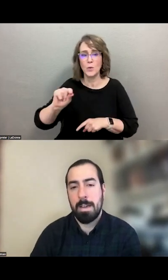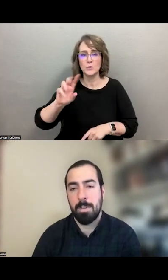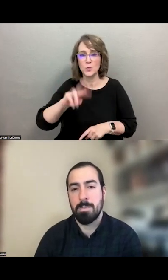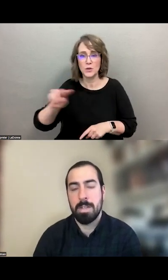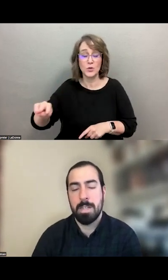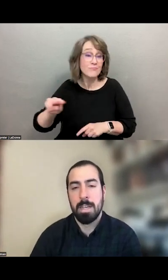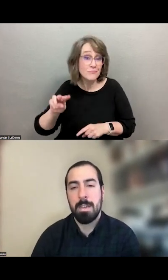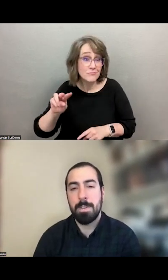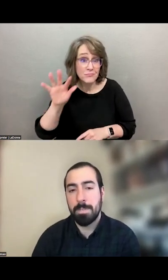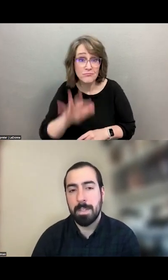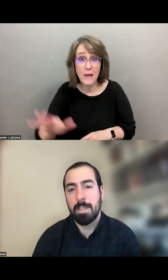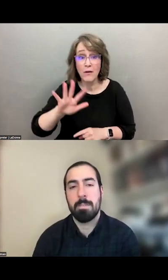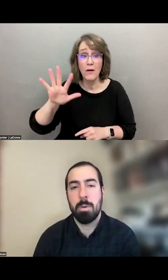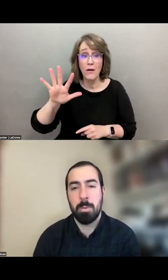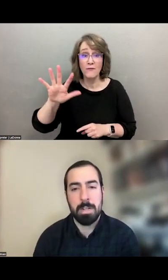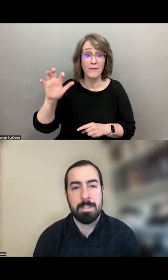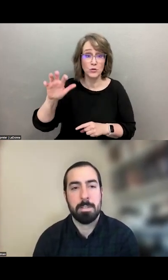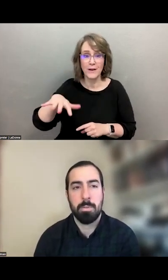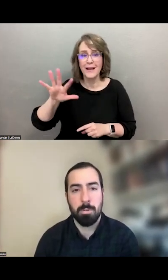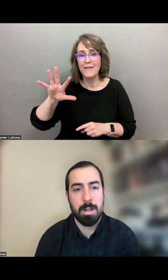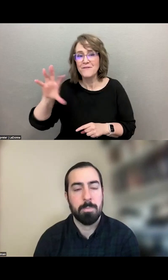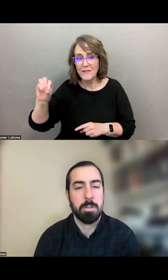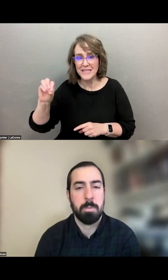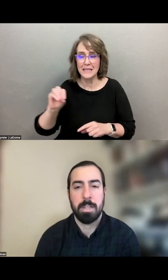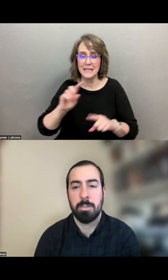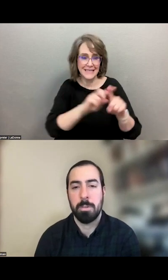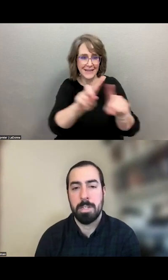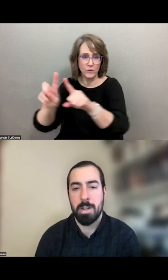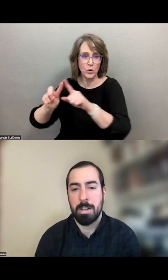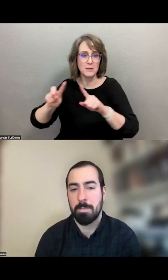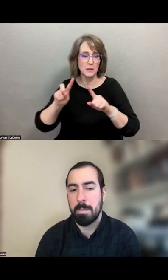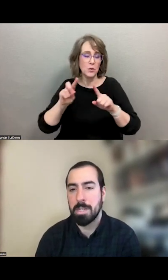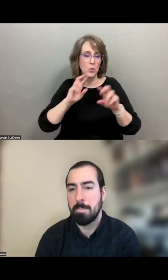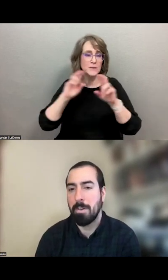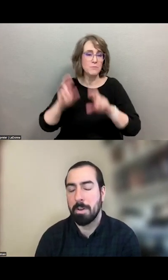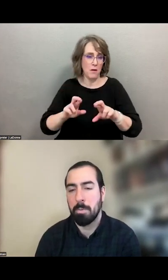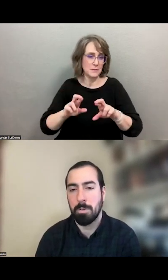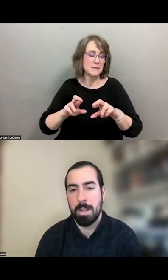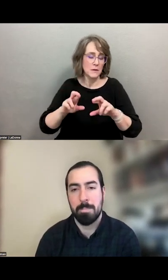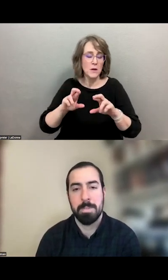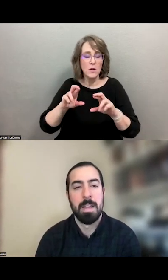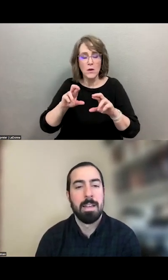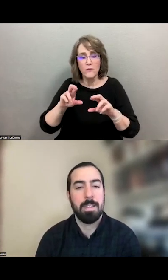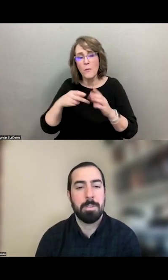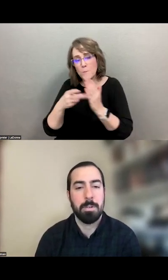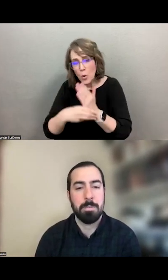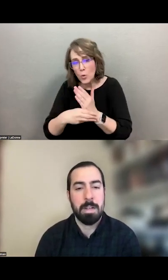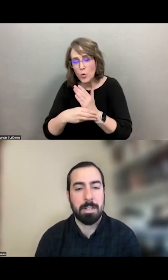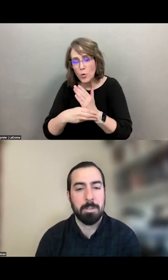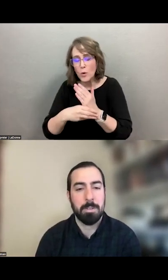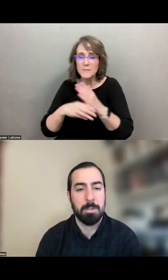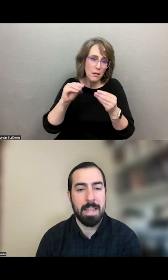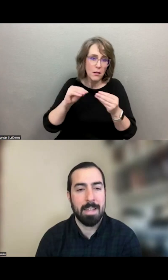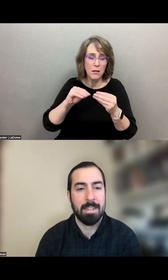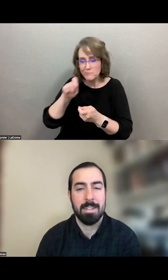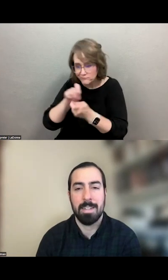over 550 mobile crisis programs responding to it, sharing information about their programs. And so direct you